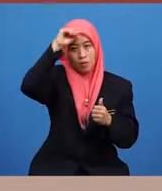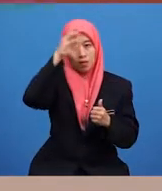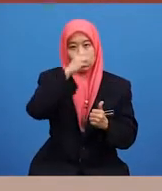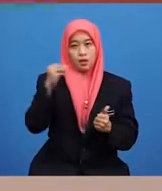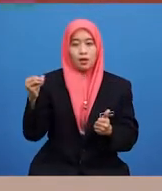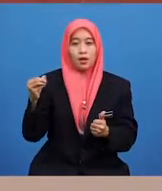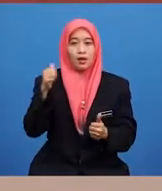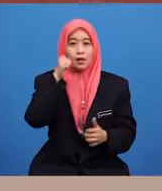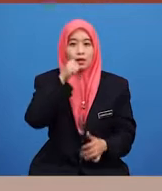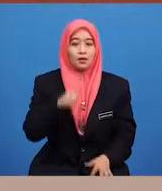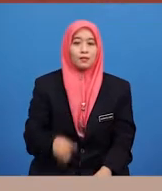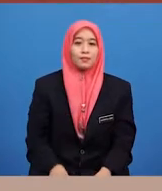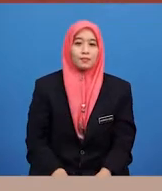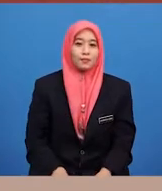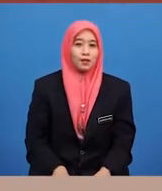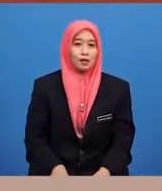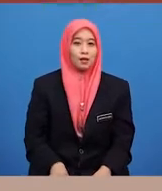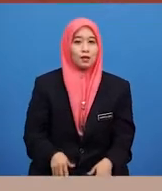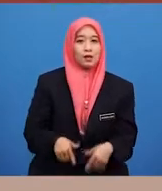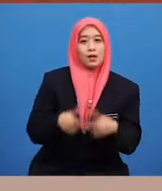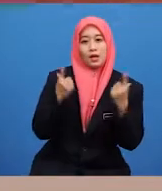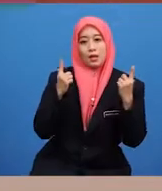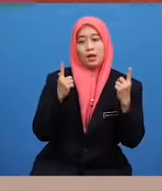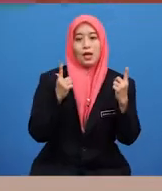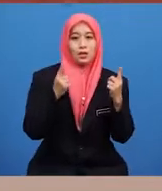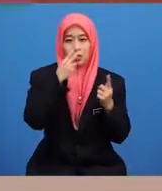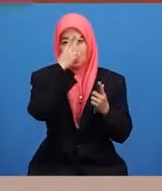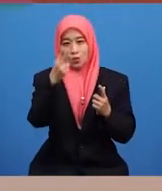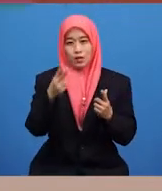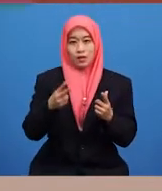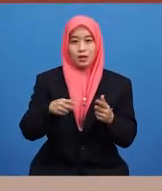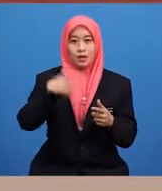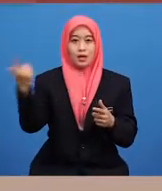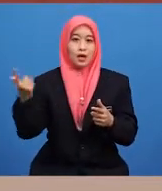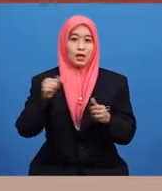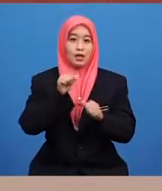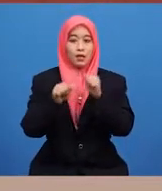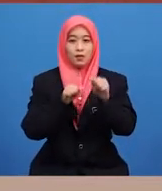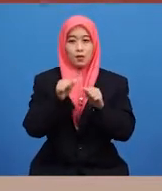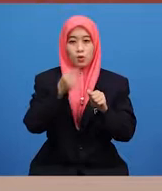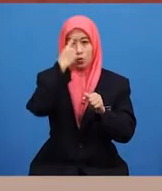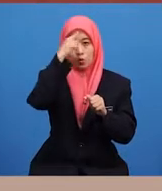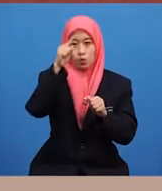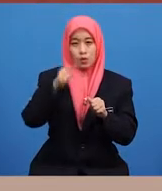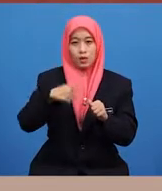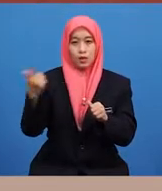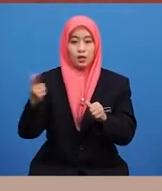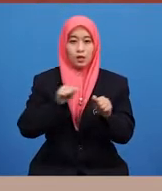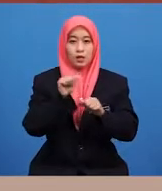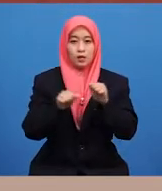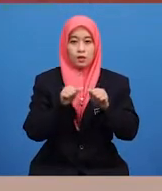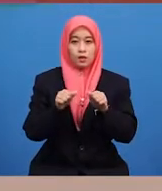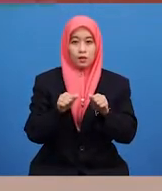activity. For the next activity, you will see a sentence. It's